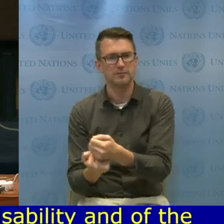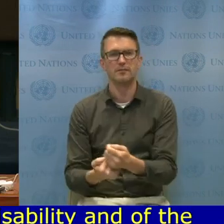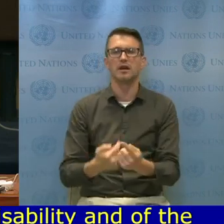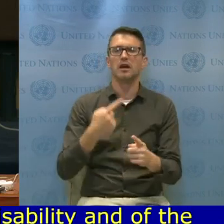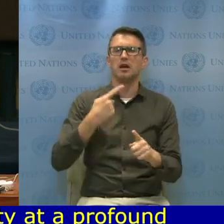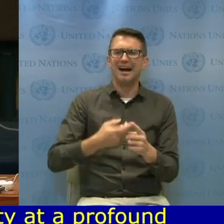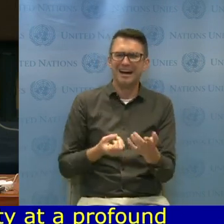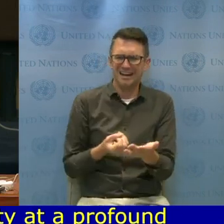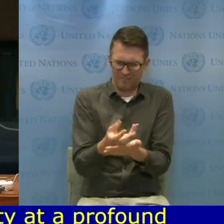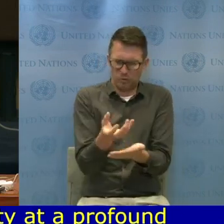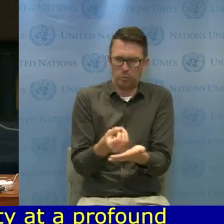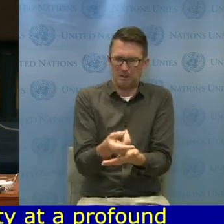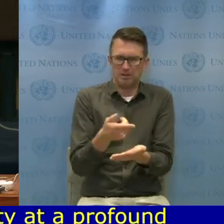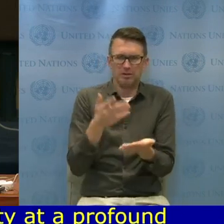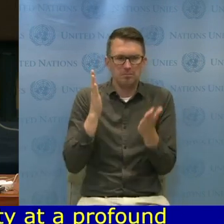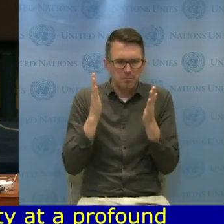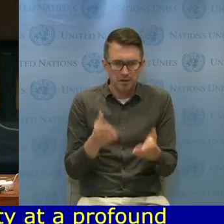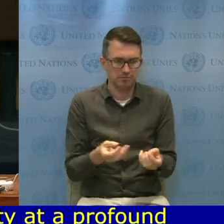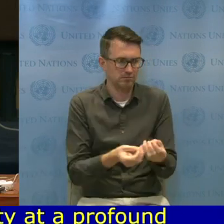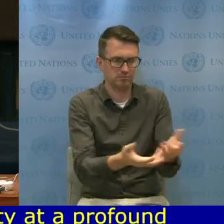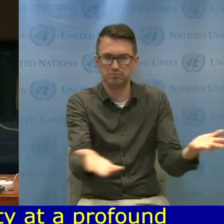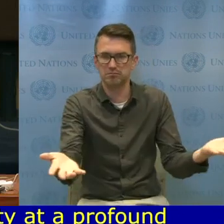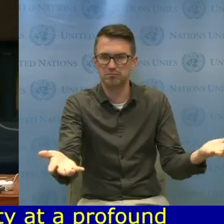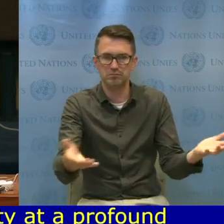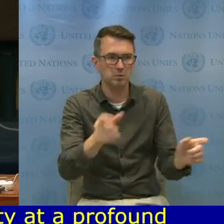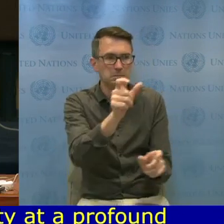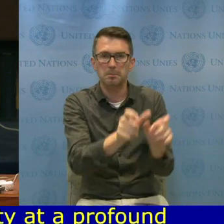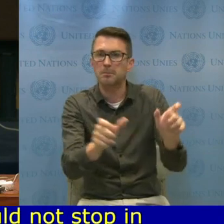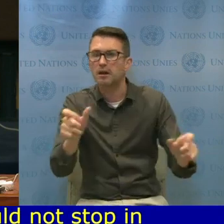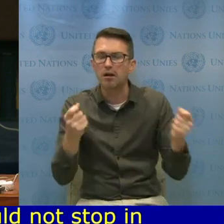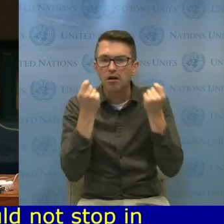experience temporary disabilities. Instead, we